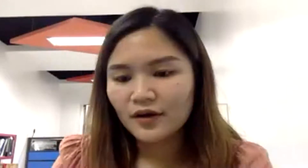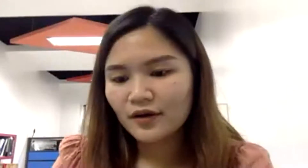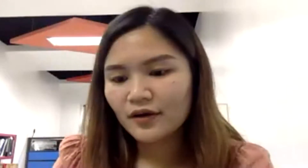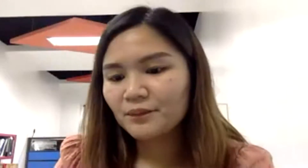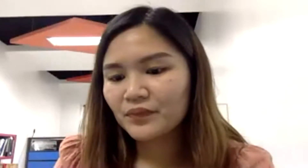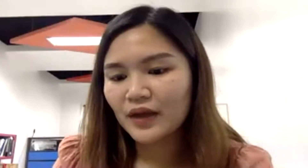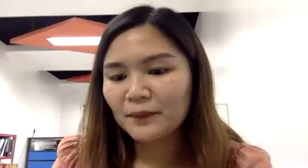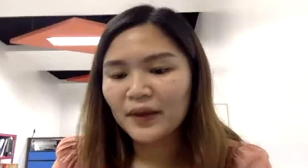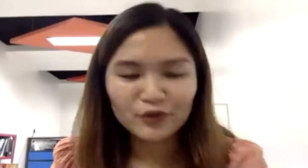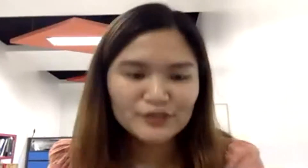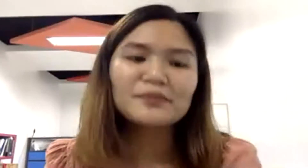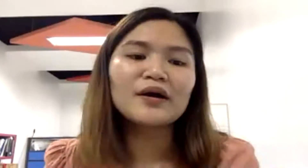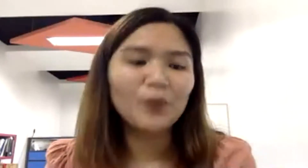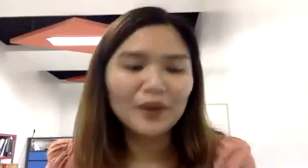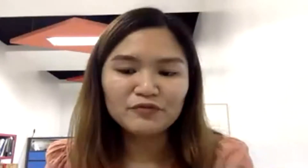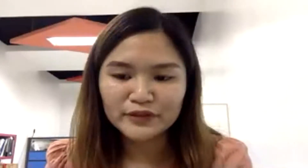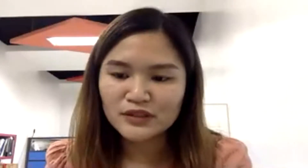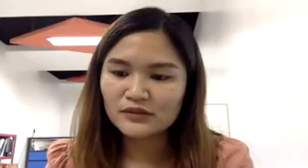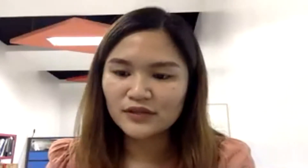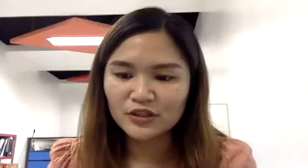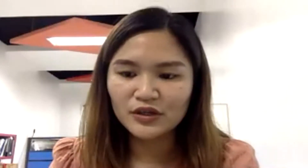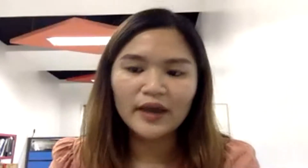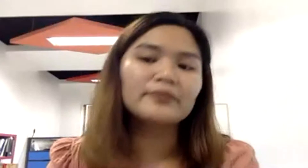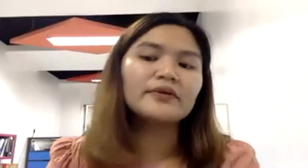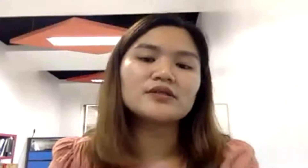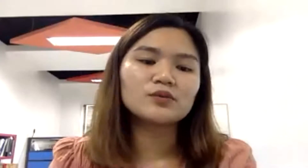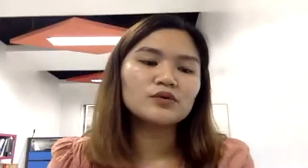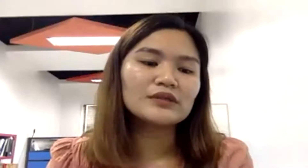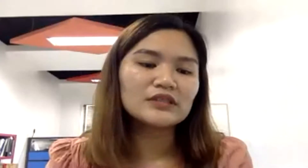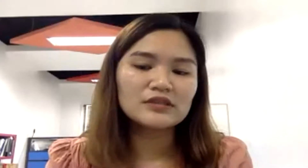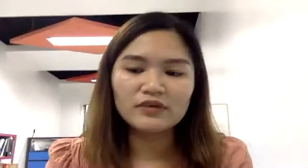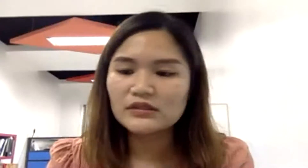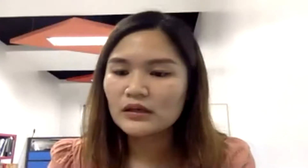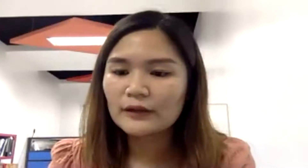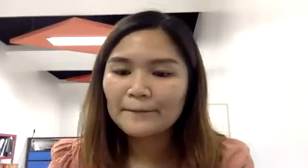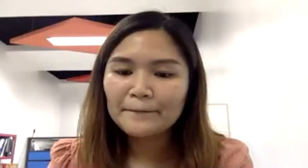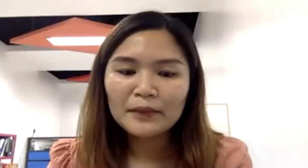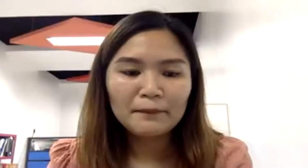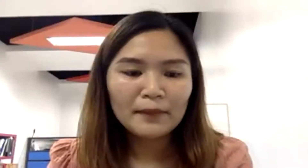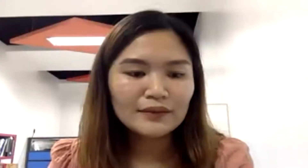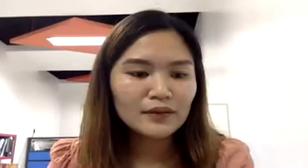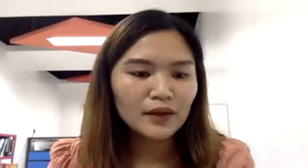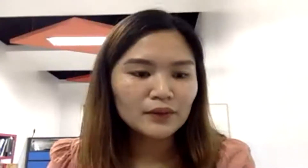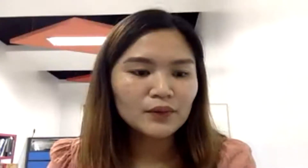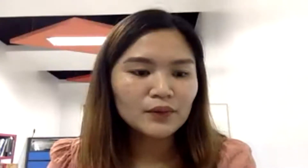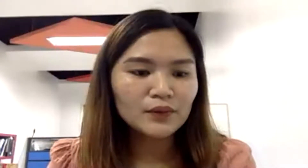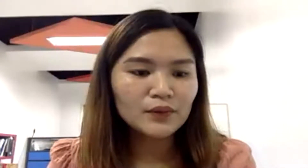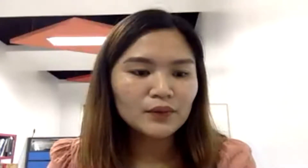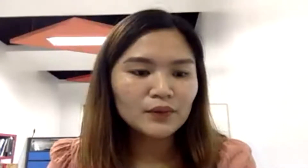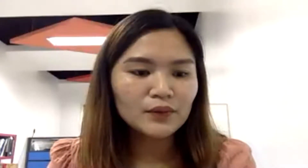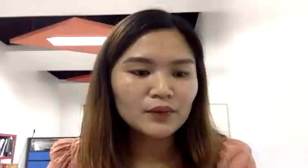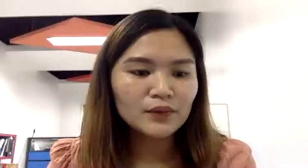think ang meron sa mga 21st century library. So we will just visit